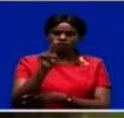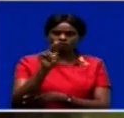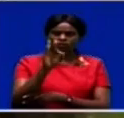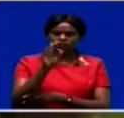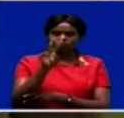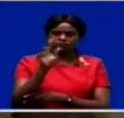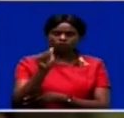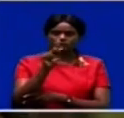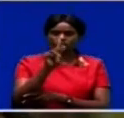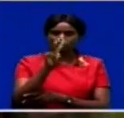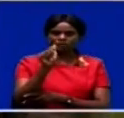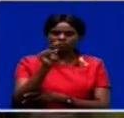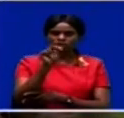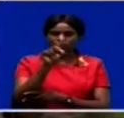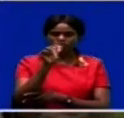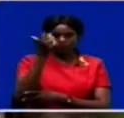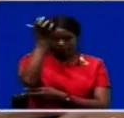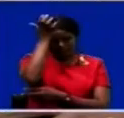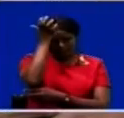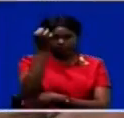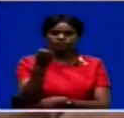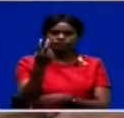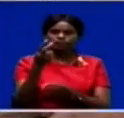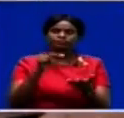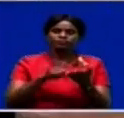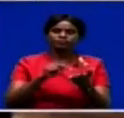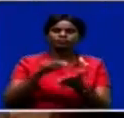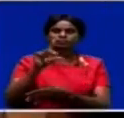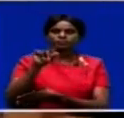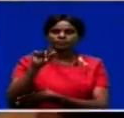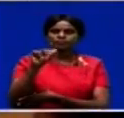Kufakwandi on November 12, 2018.